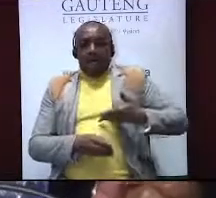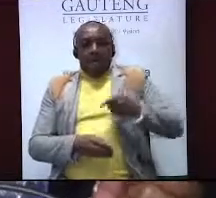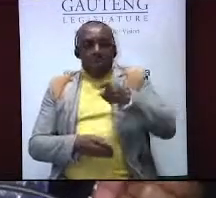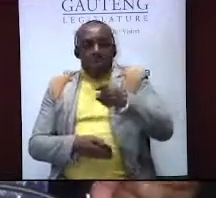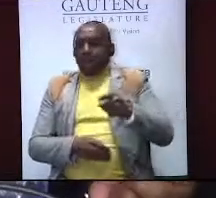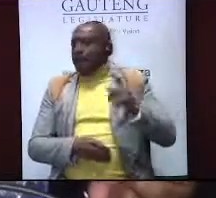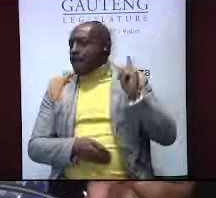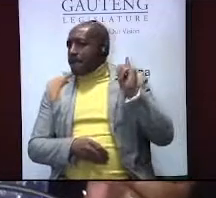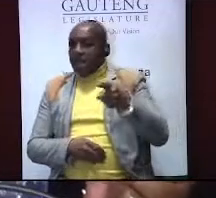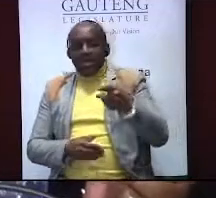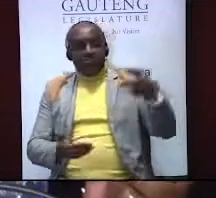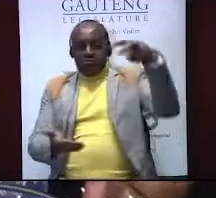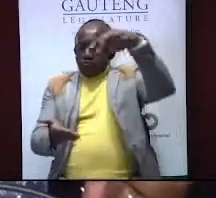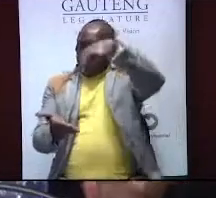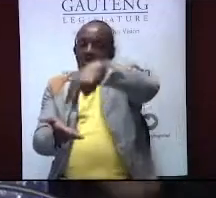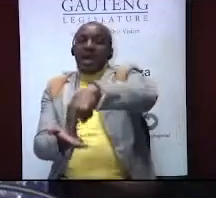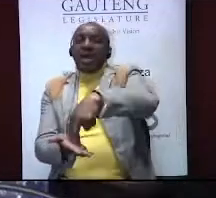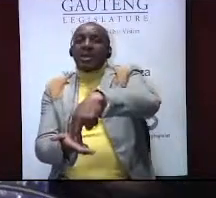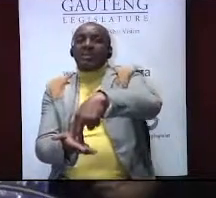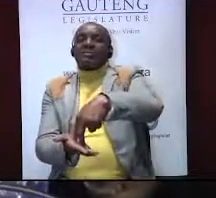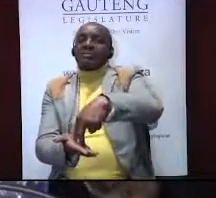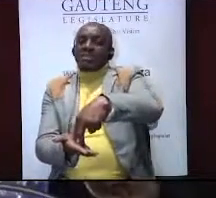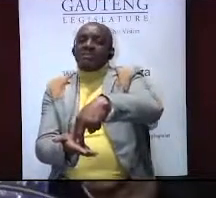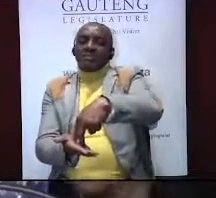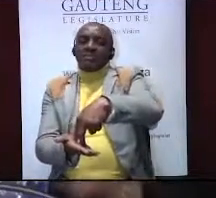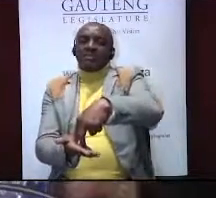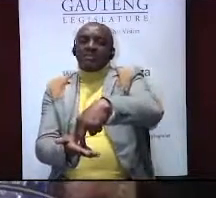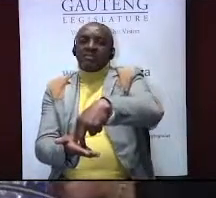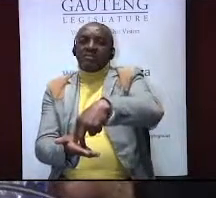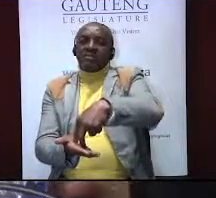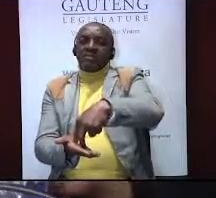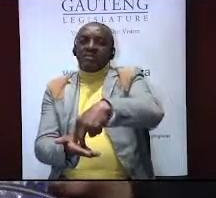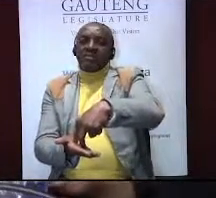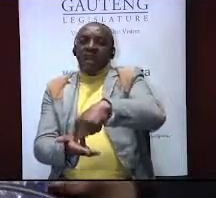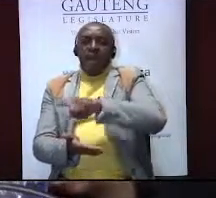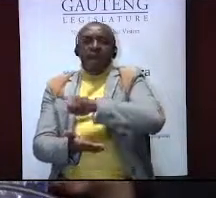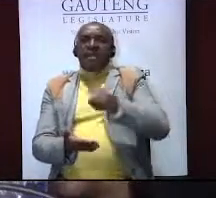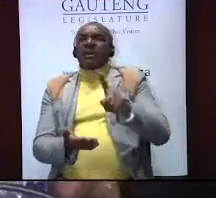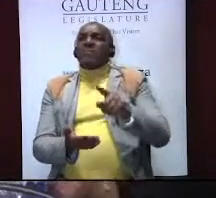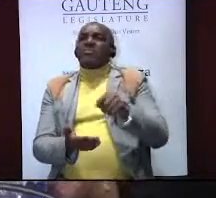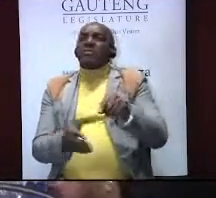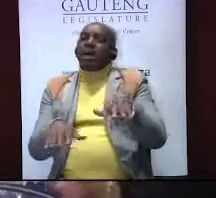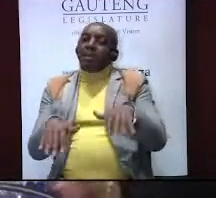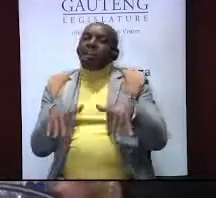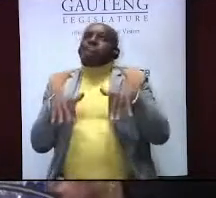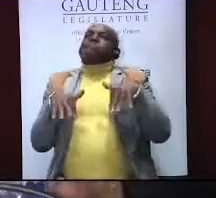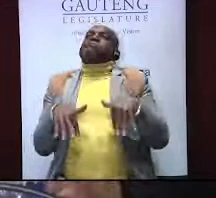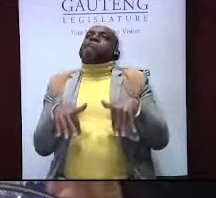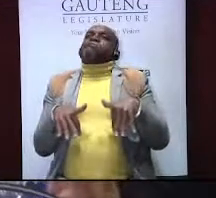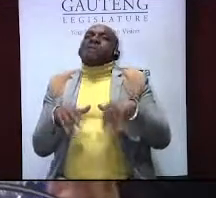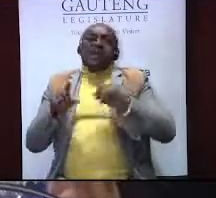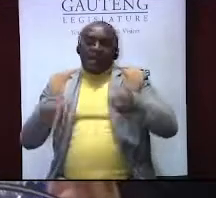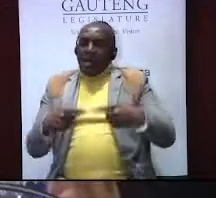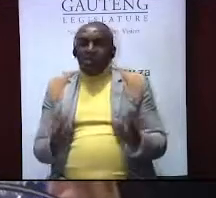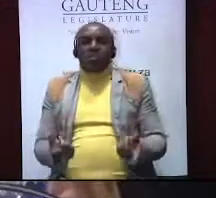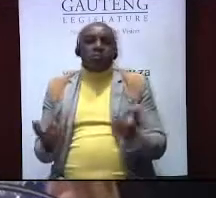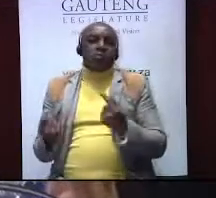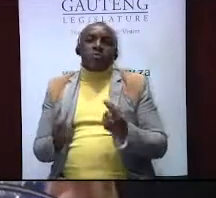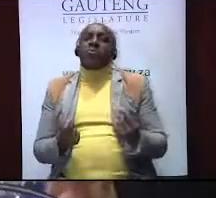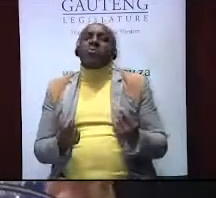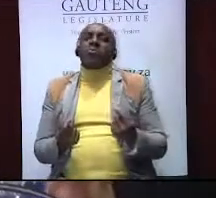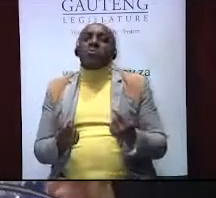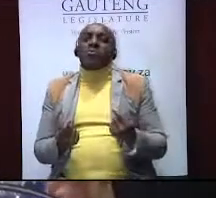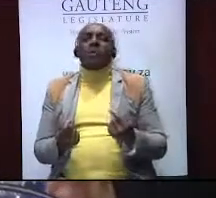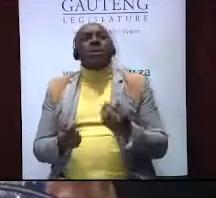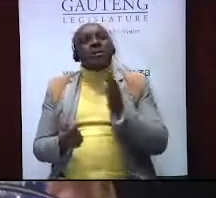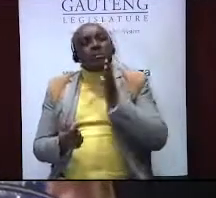stood up. But you were paralyzed. There are so much